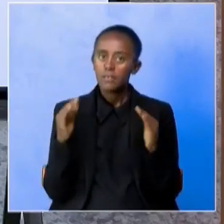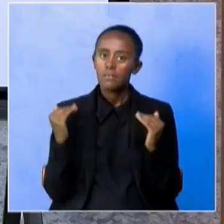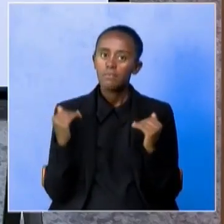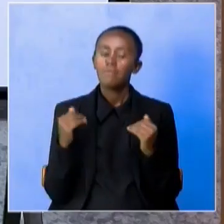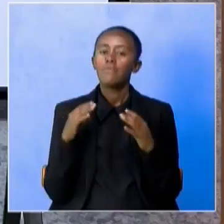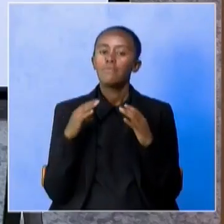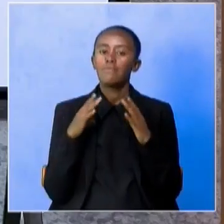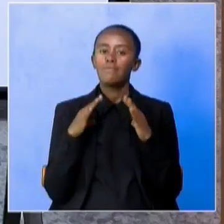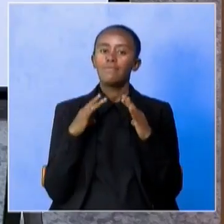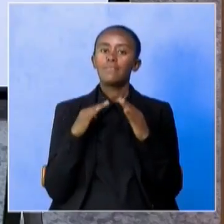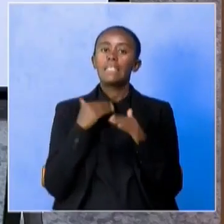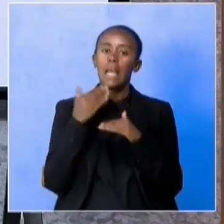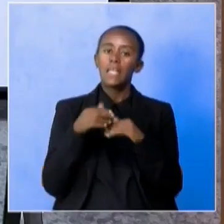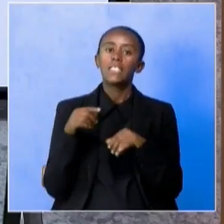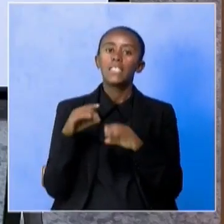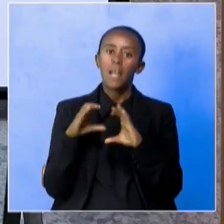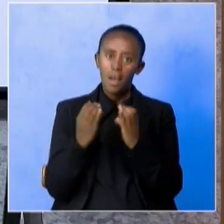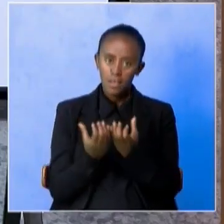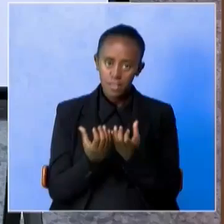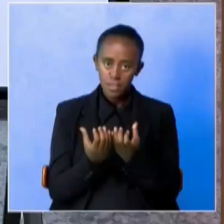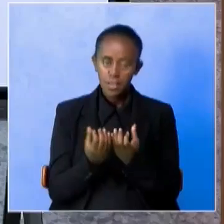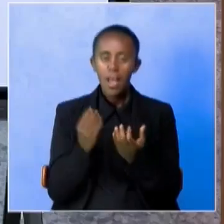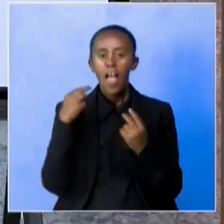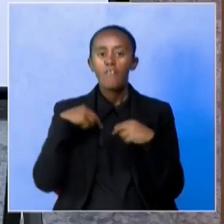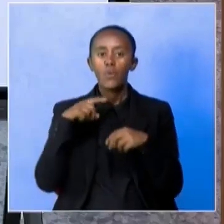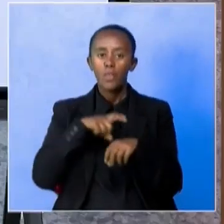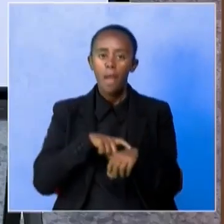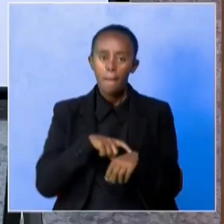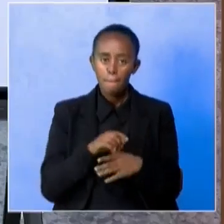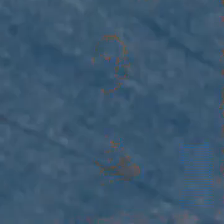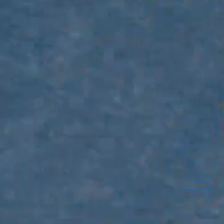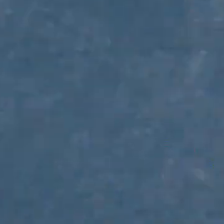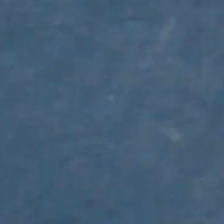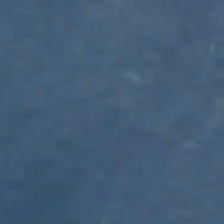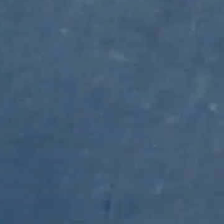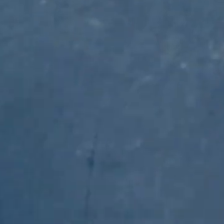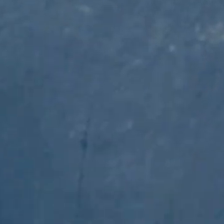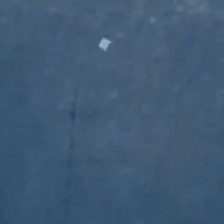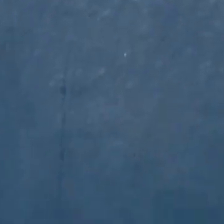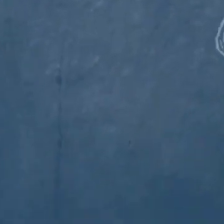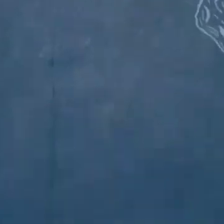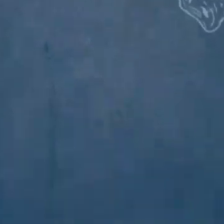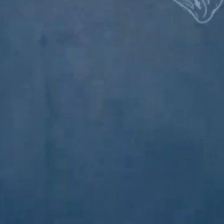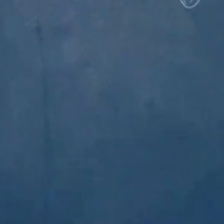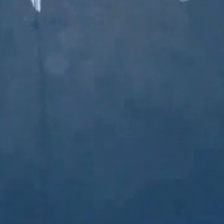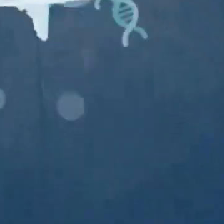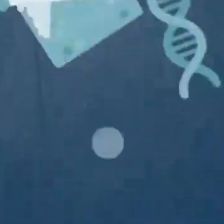us in the next class. Have a good time.